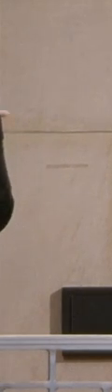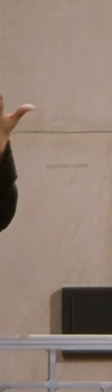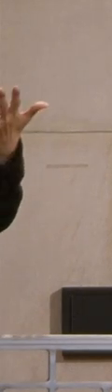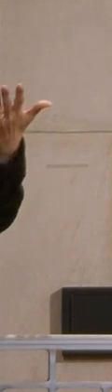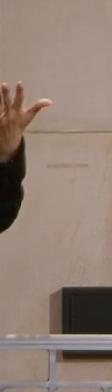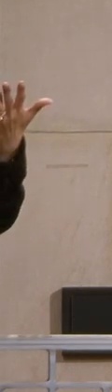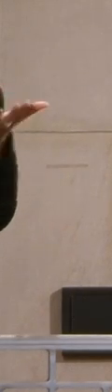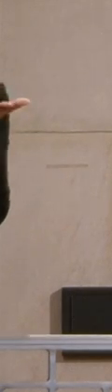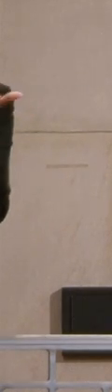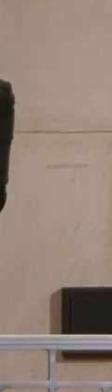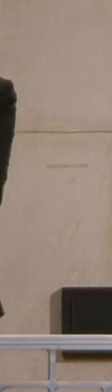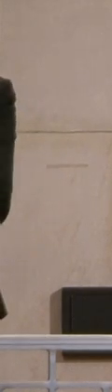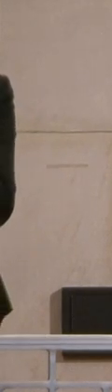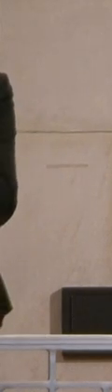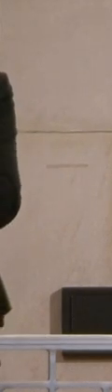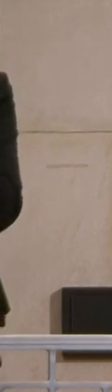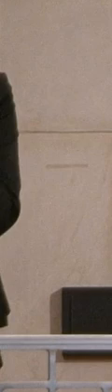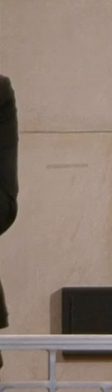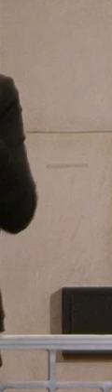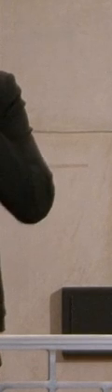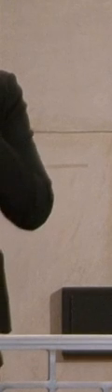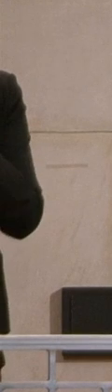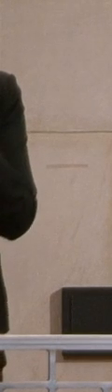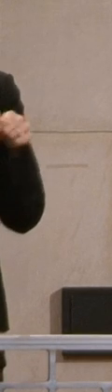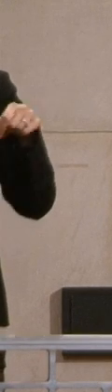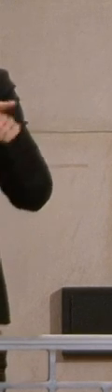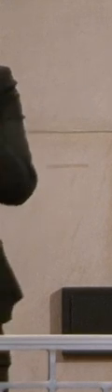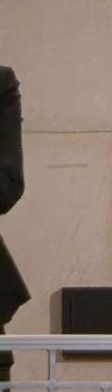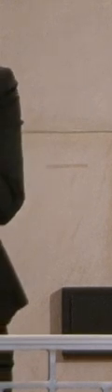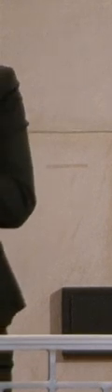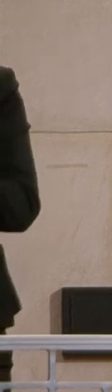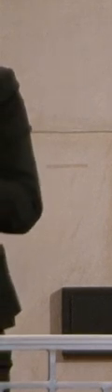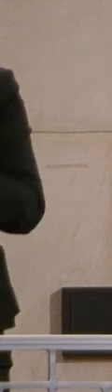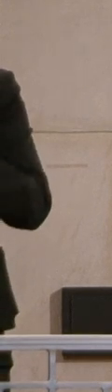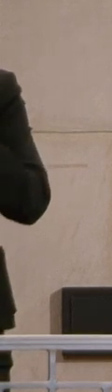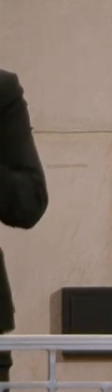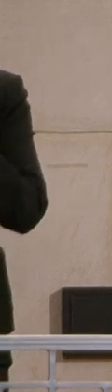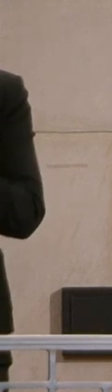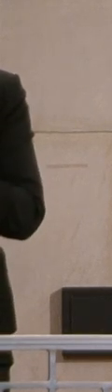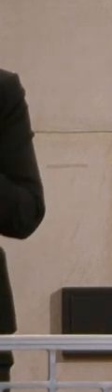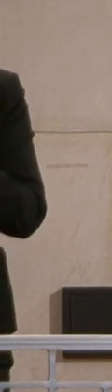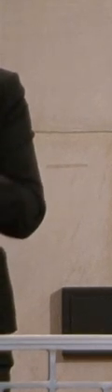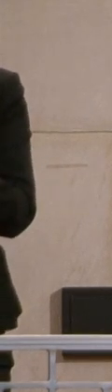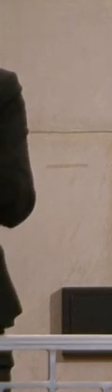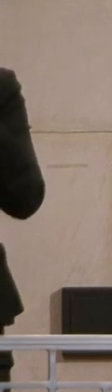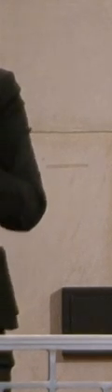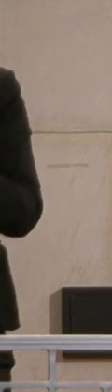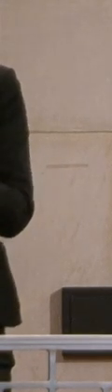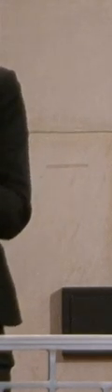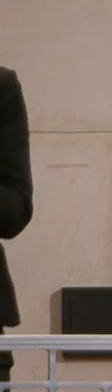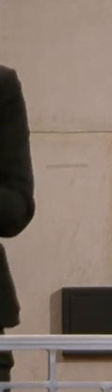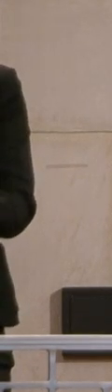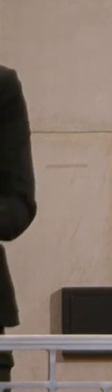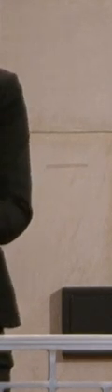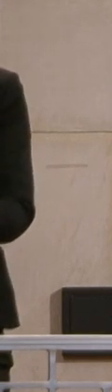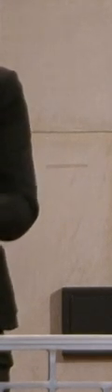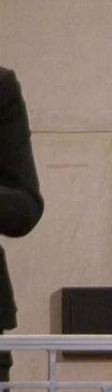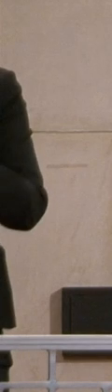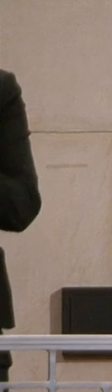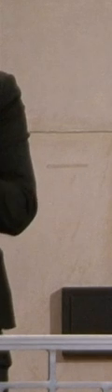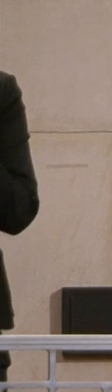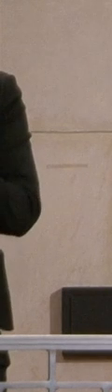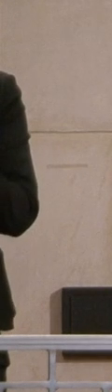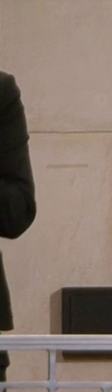that field, warning parents about the dangers of conversion therapy and providing them with information